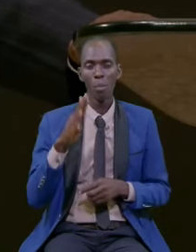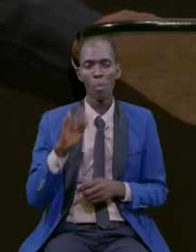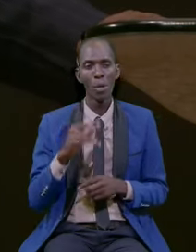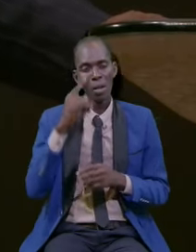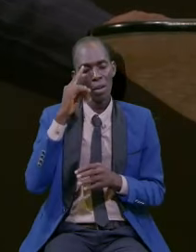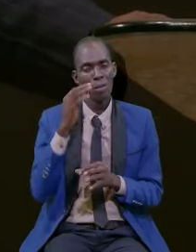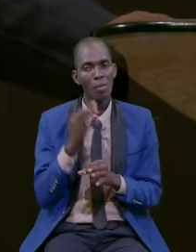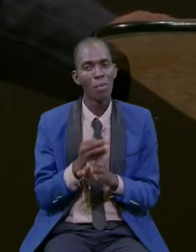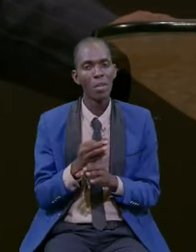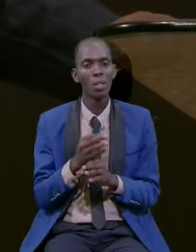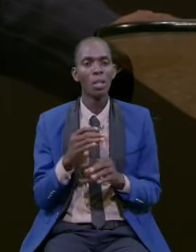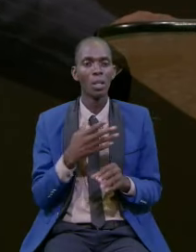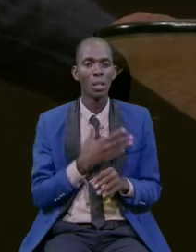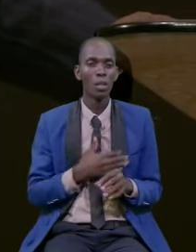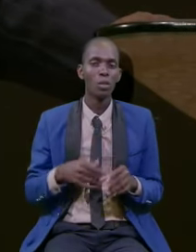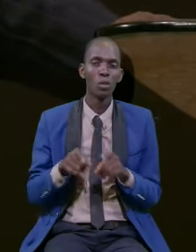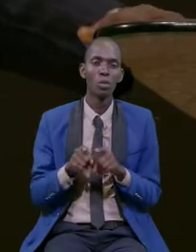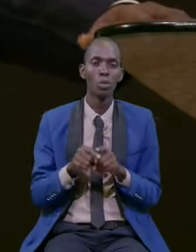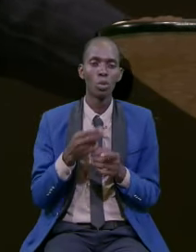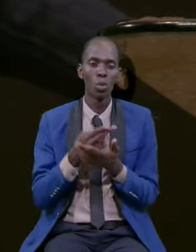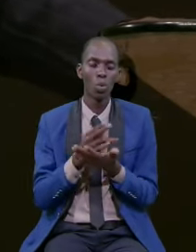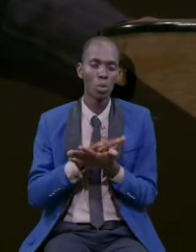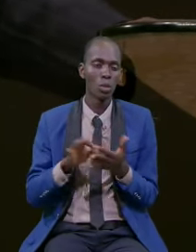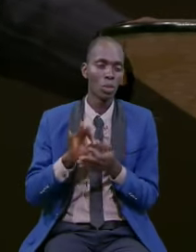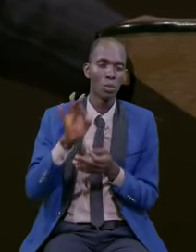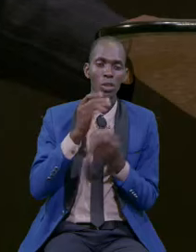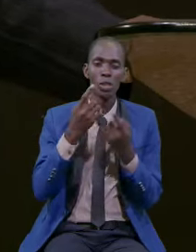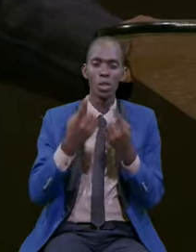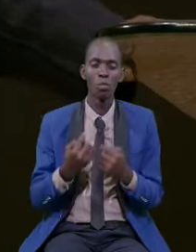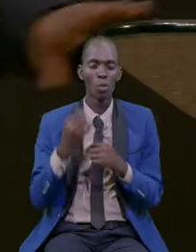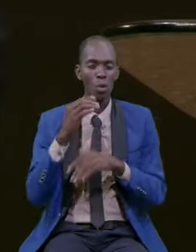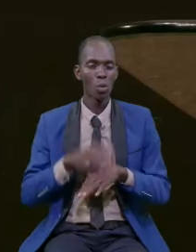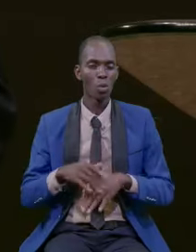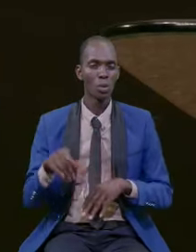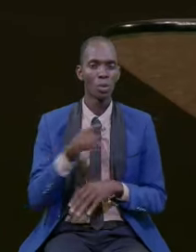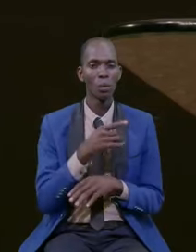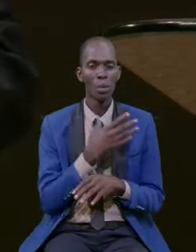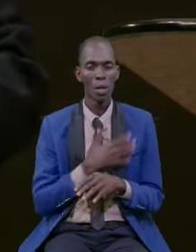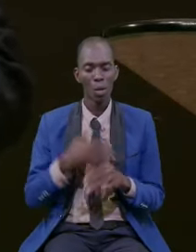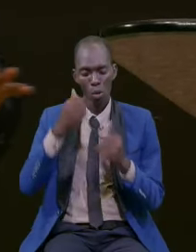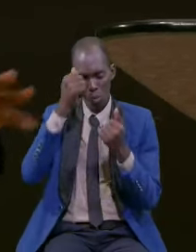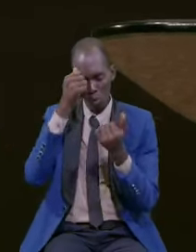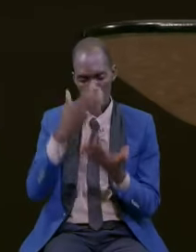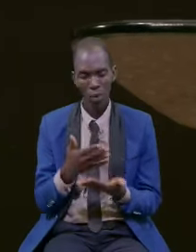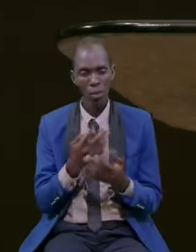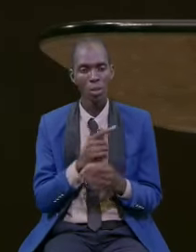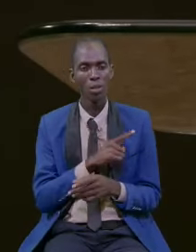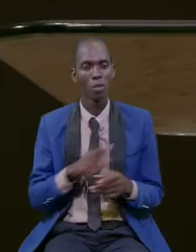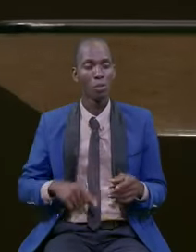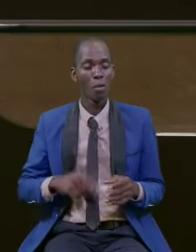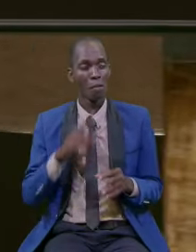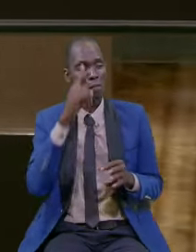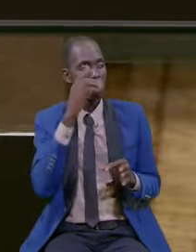also the Holy Ghost comes upon them that believe and obey the Lord. Faith is at the foundation.